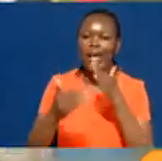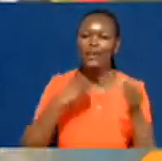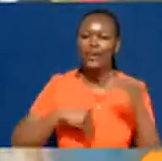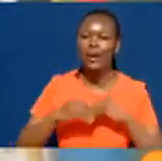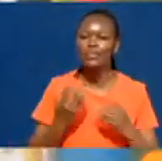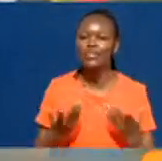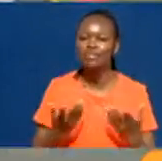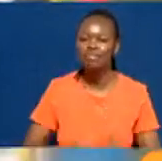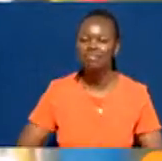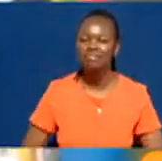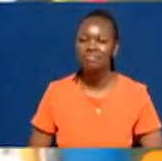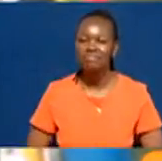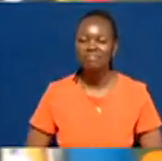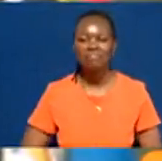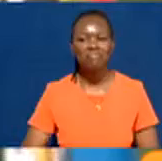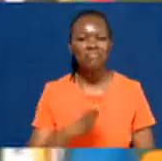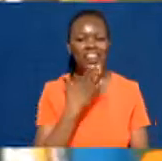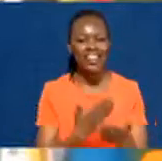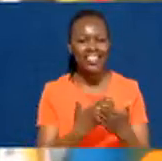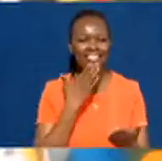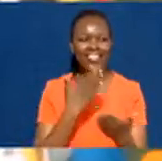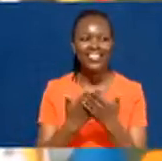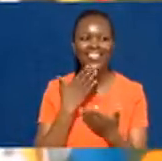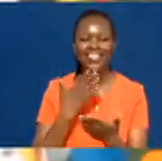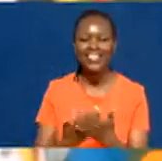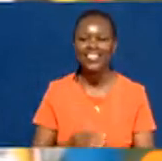much. Thank you very much.